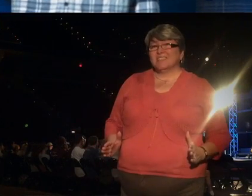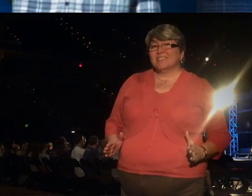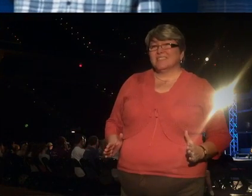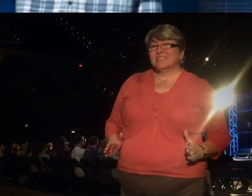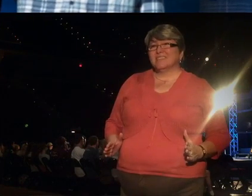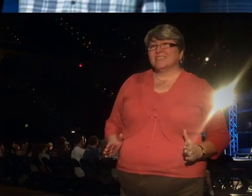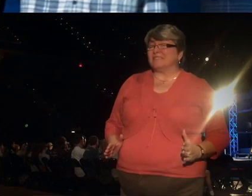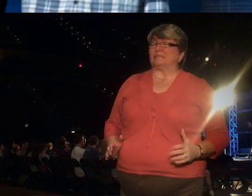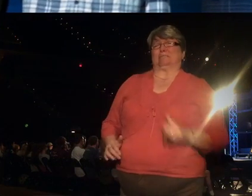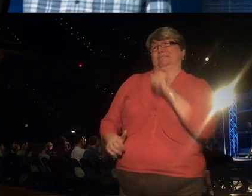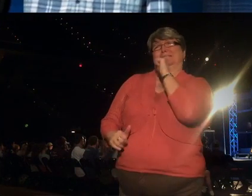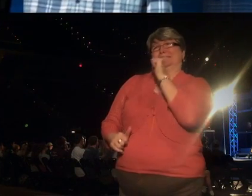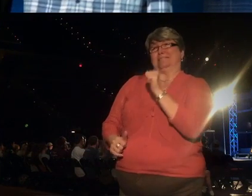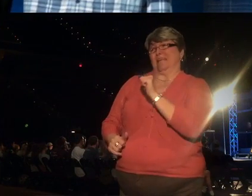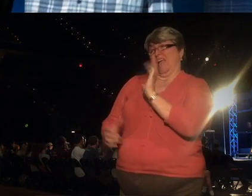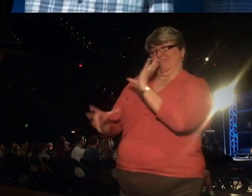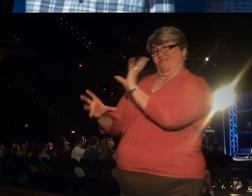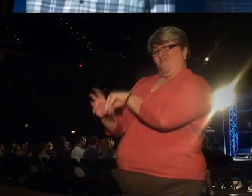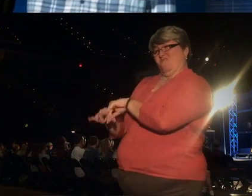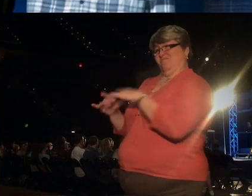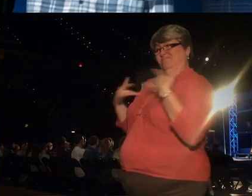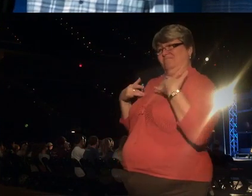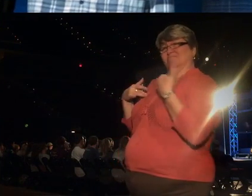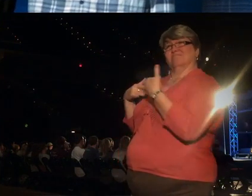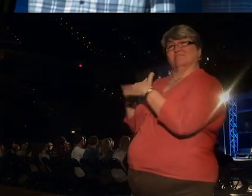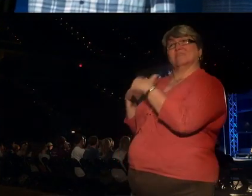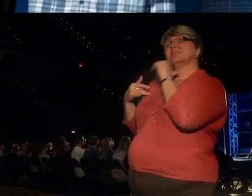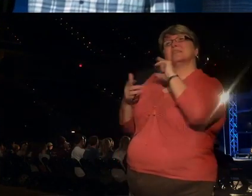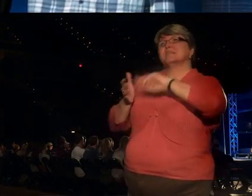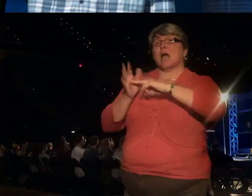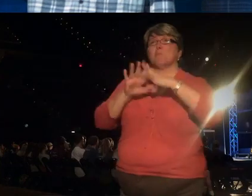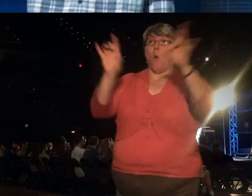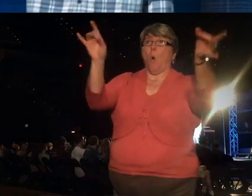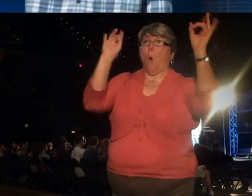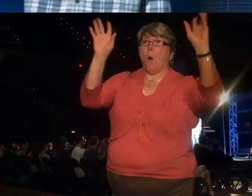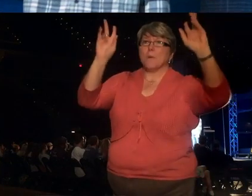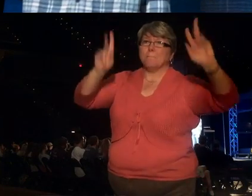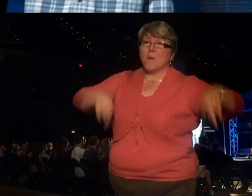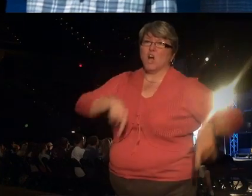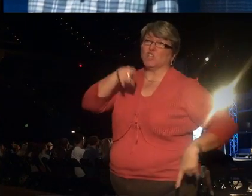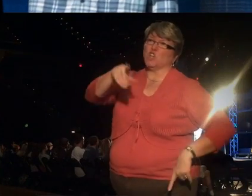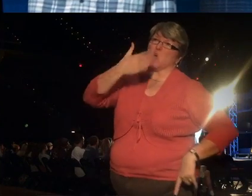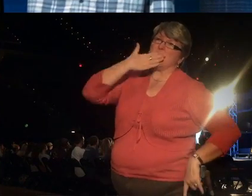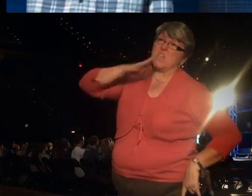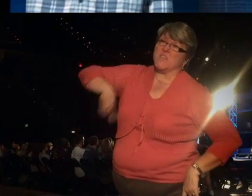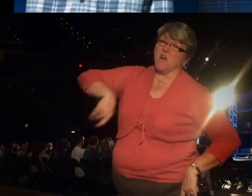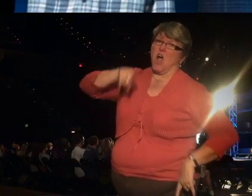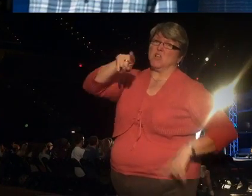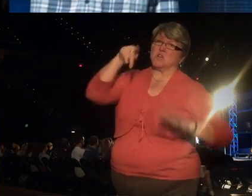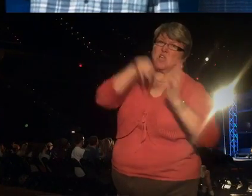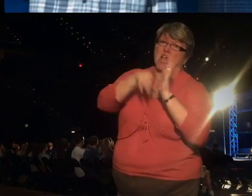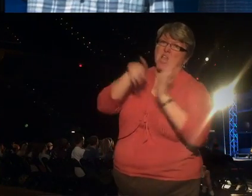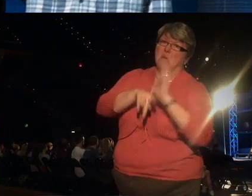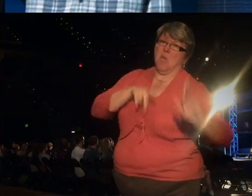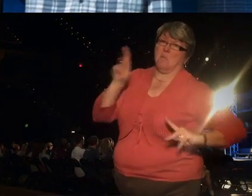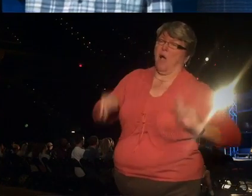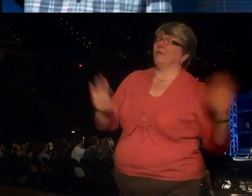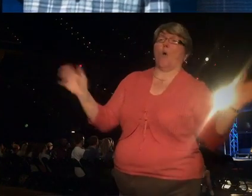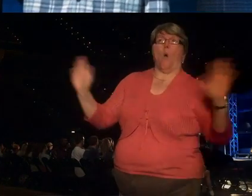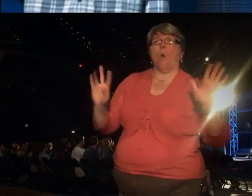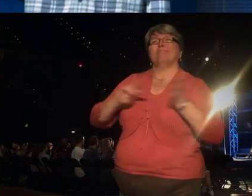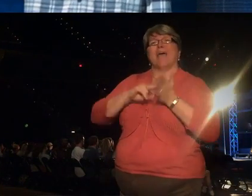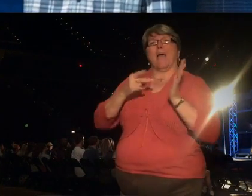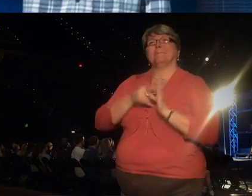you're not doing any of that. And that doesn't mean you're a horrible human being and you're evil and you're just killing people, but it means your